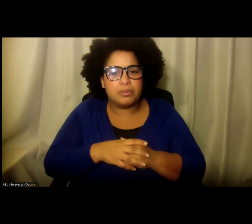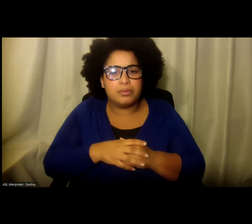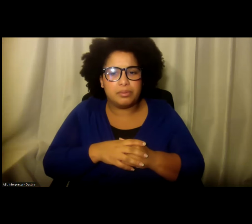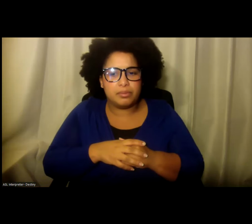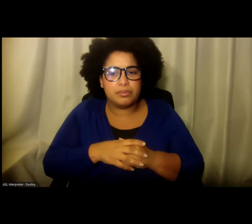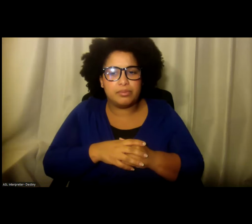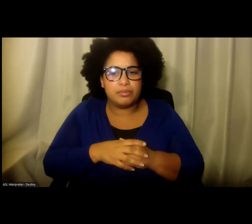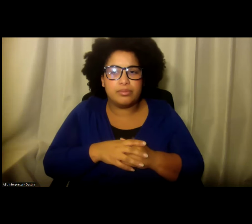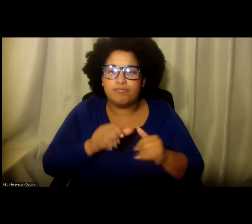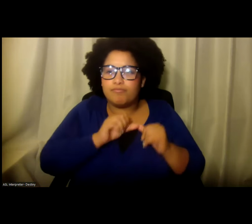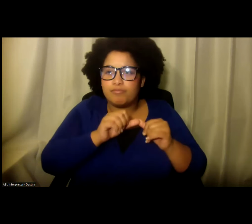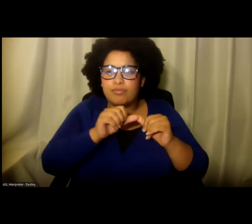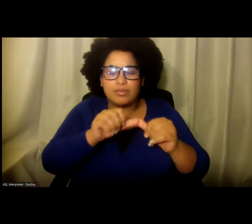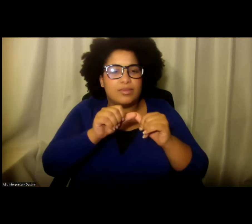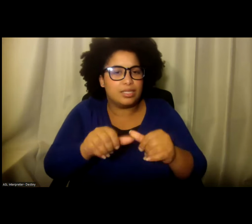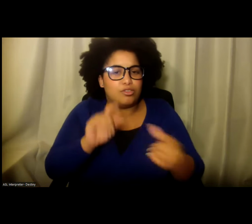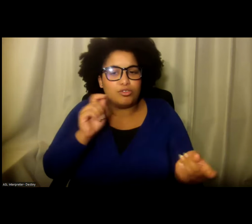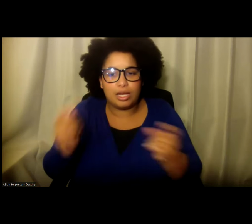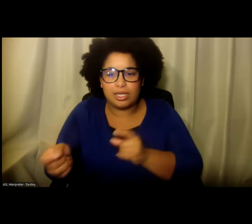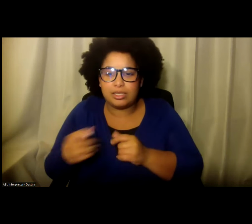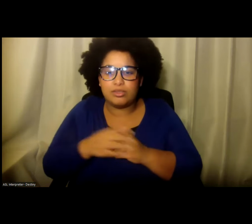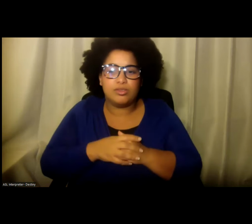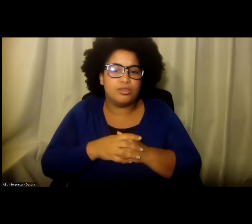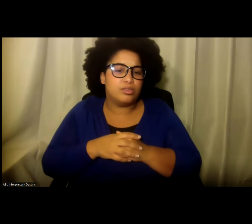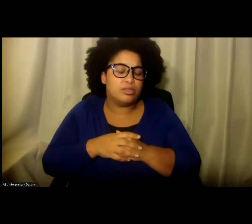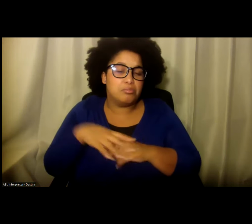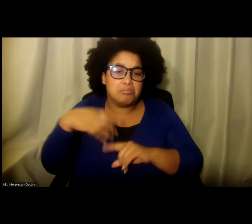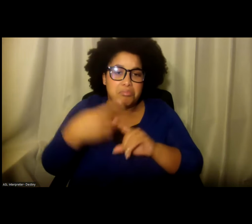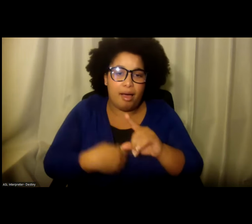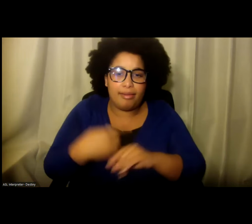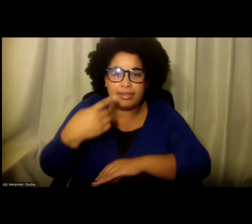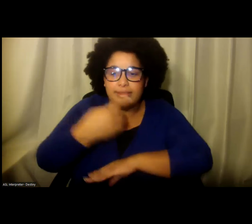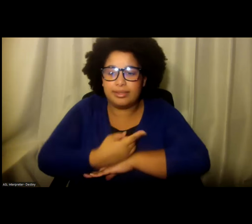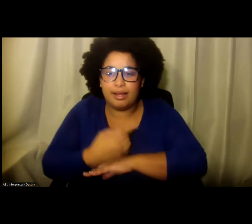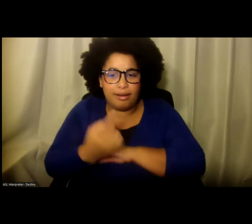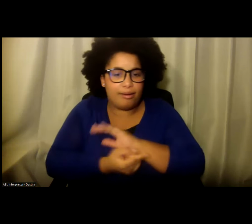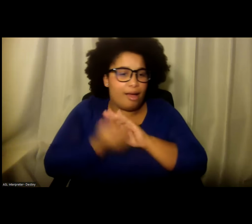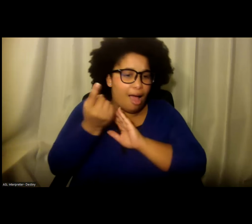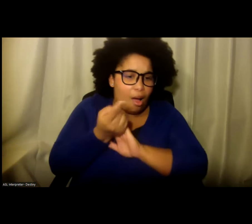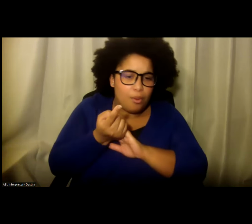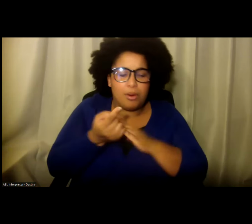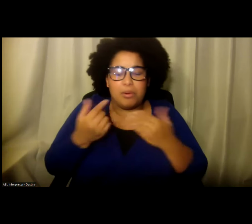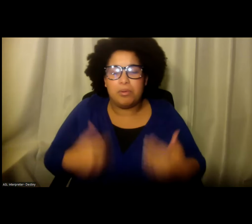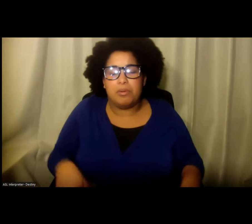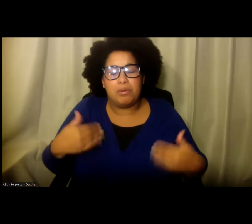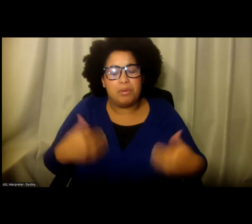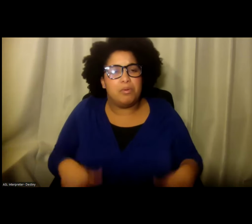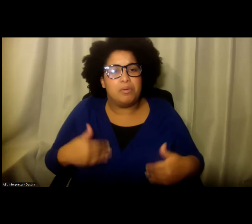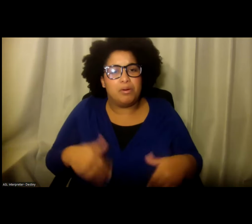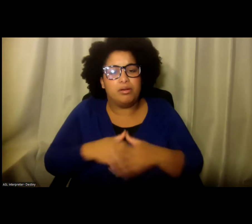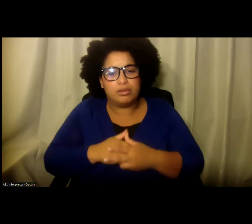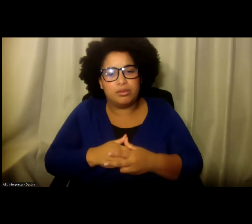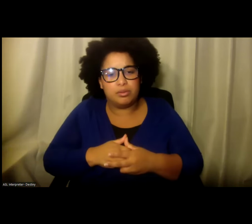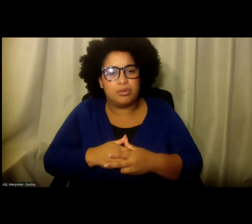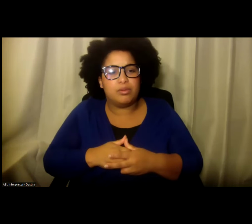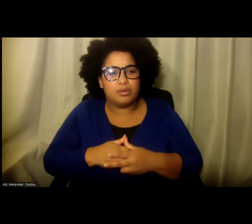and we continue to change. We change by the month, by the day, sometimes by the hour. And you know, as I look at the